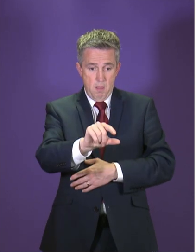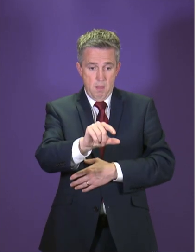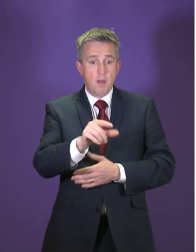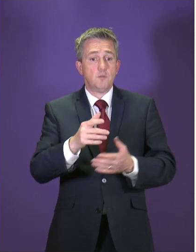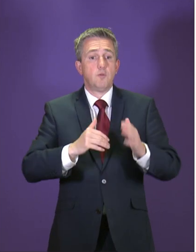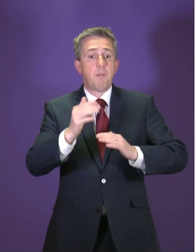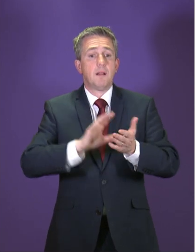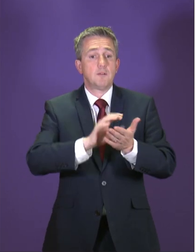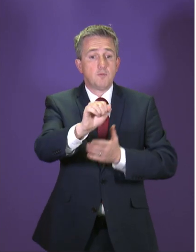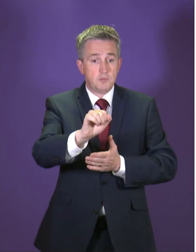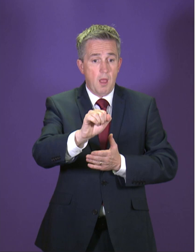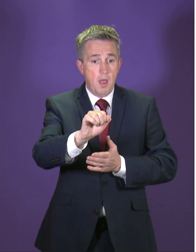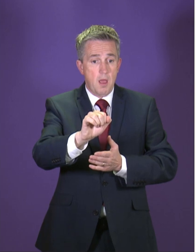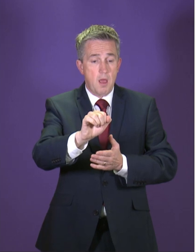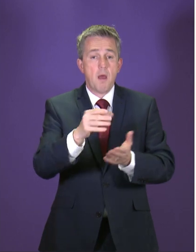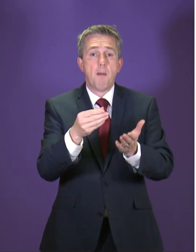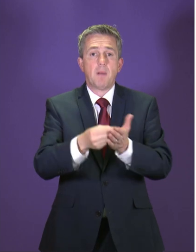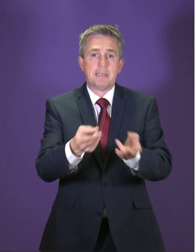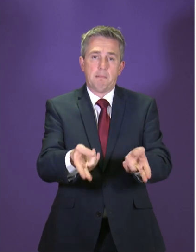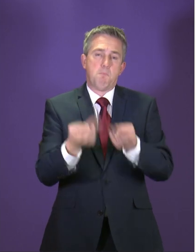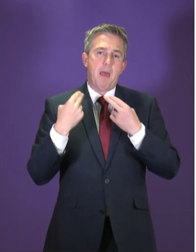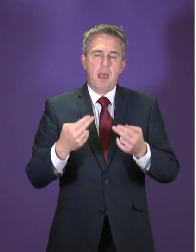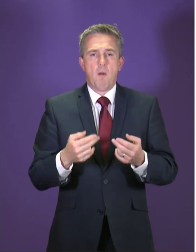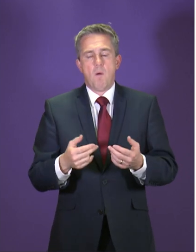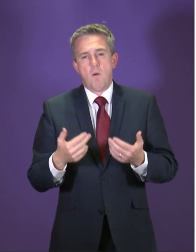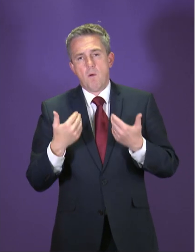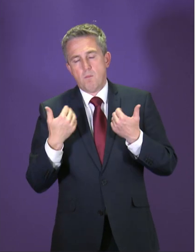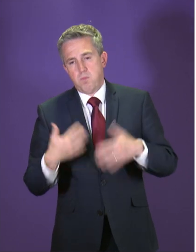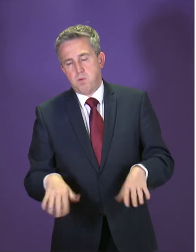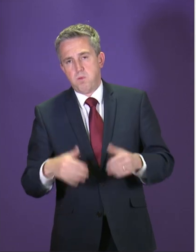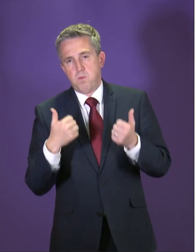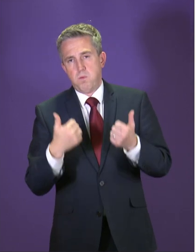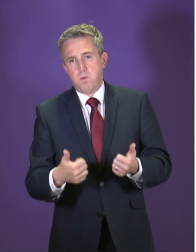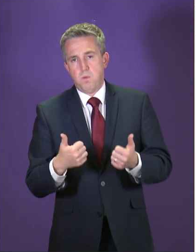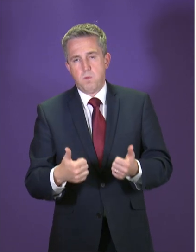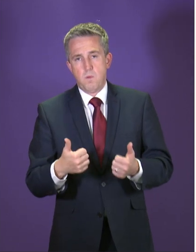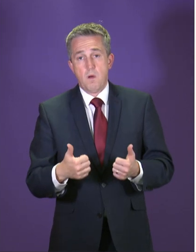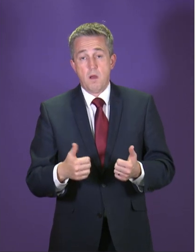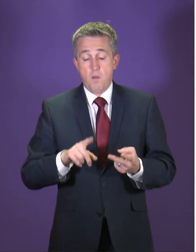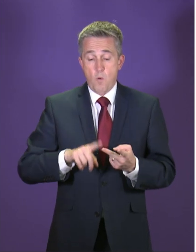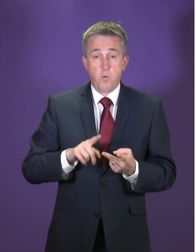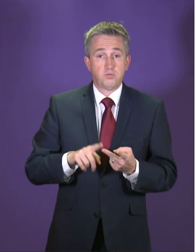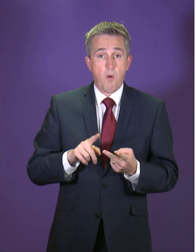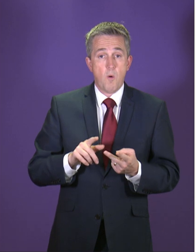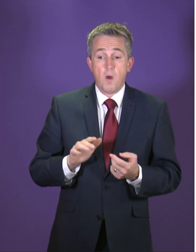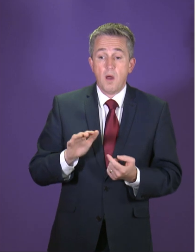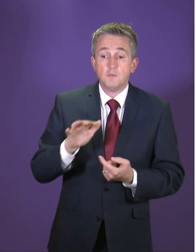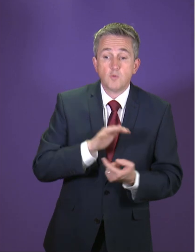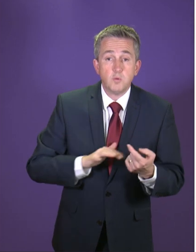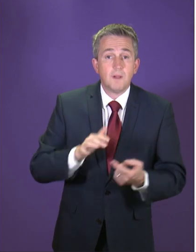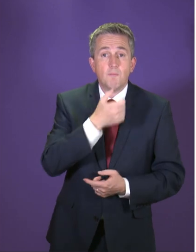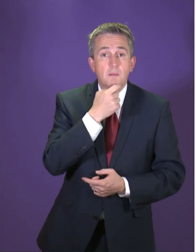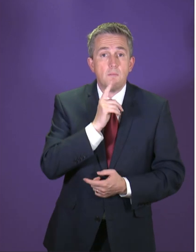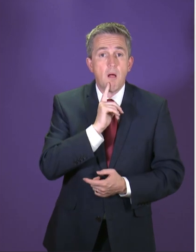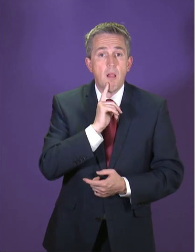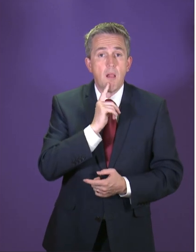off to the state, not only because the social impact, the social good that it makes, but also